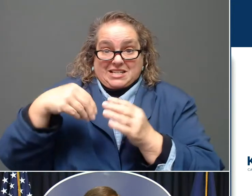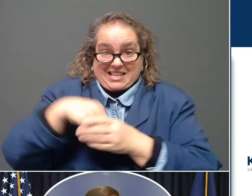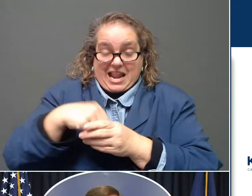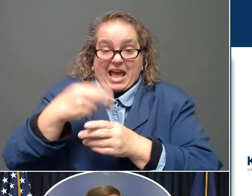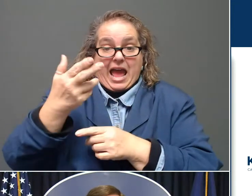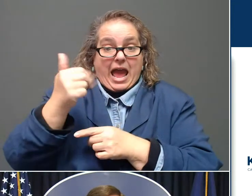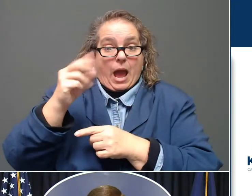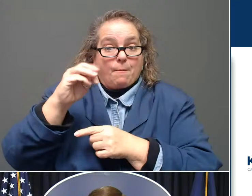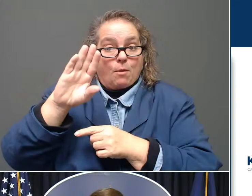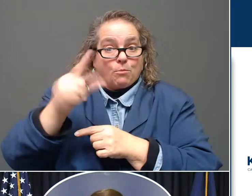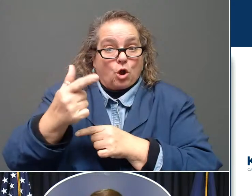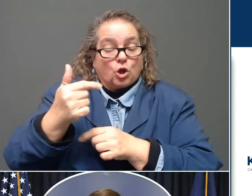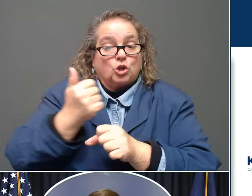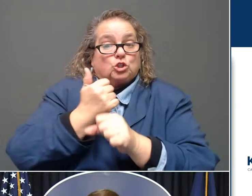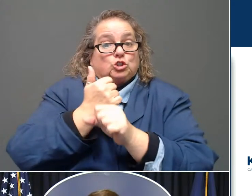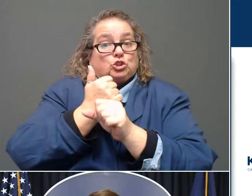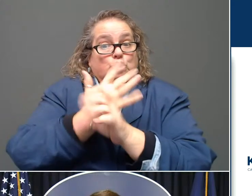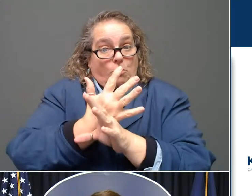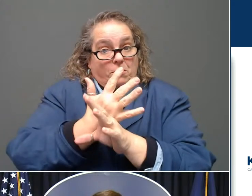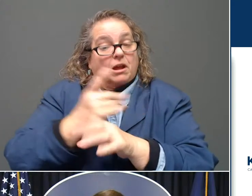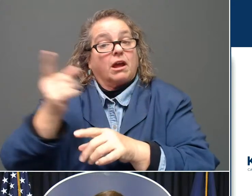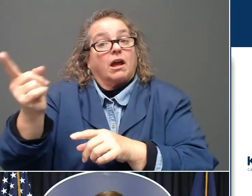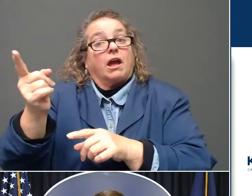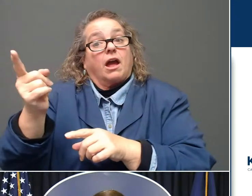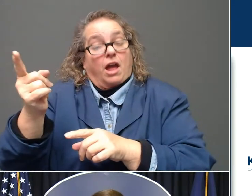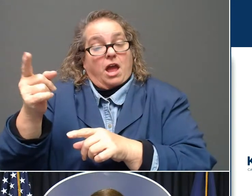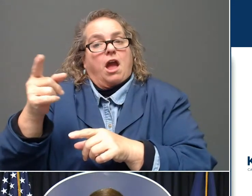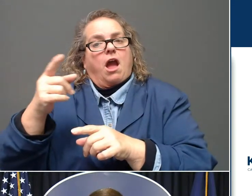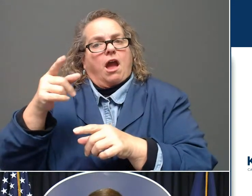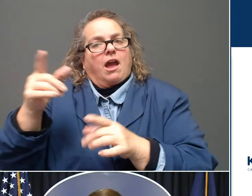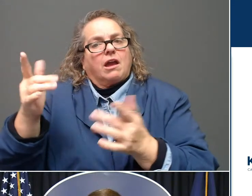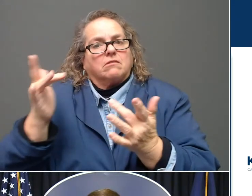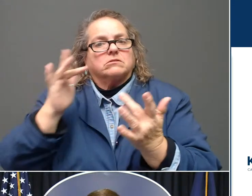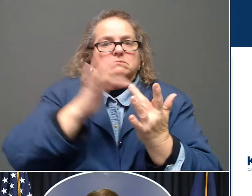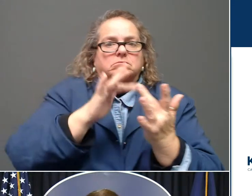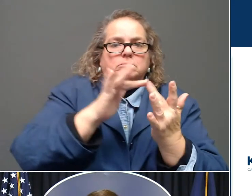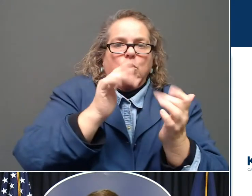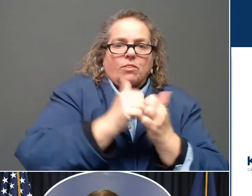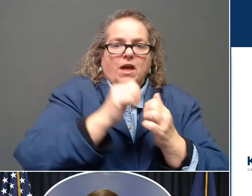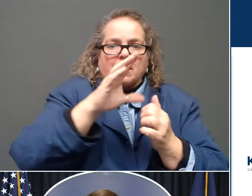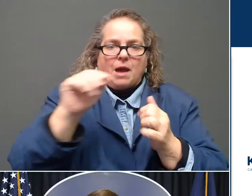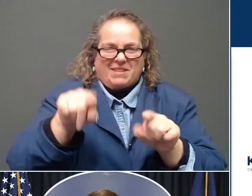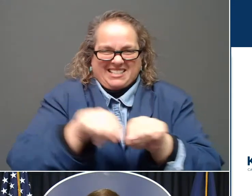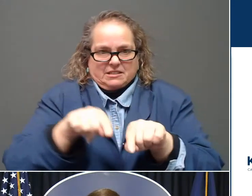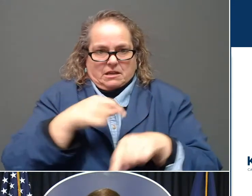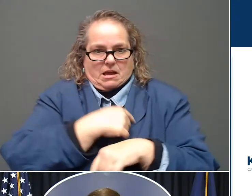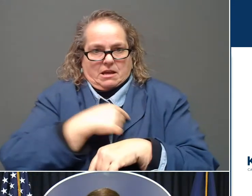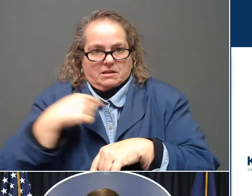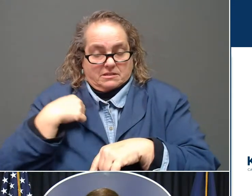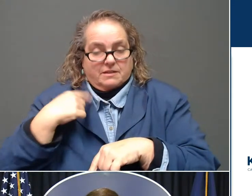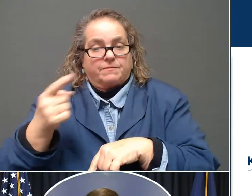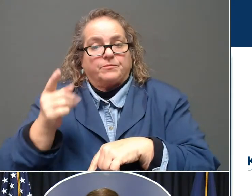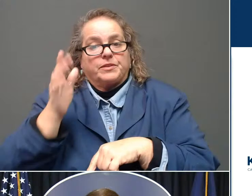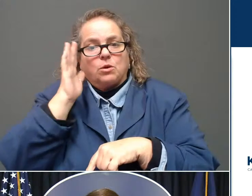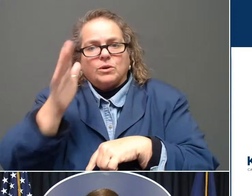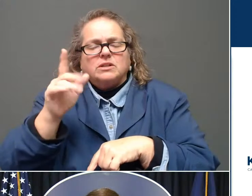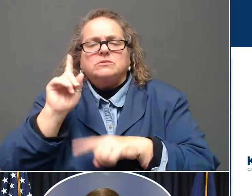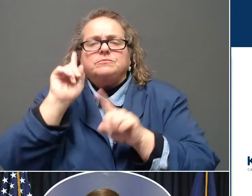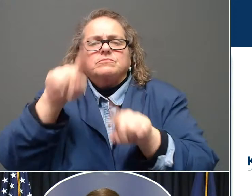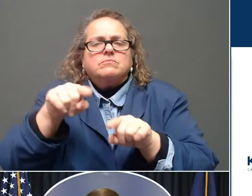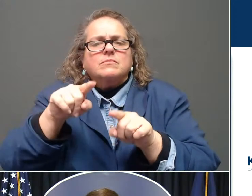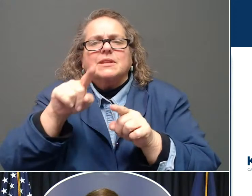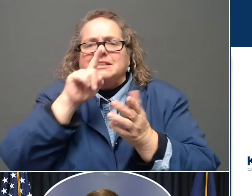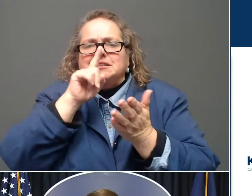in touch with companies just like this. The Discover Kentucky Initiative will vet these inquiring companies and work with them